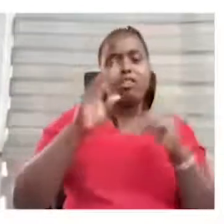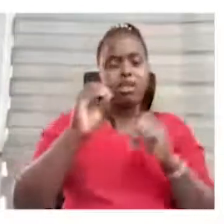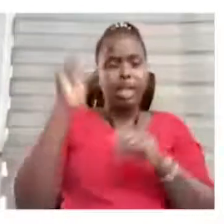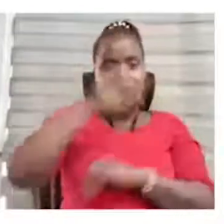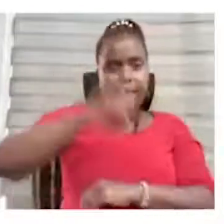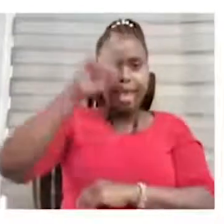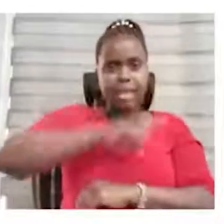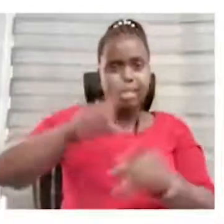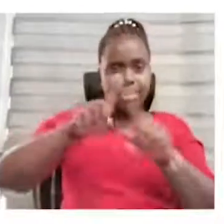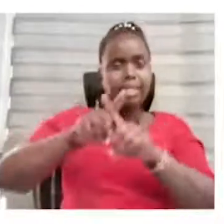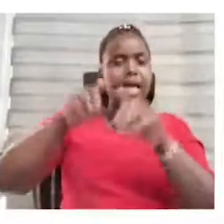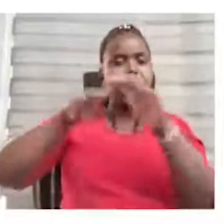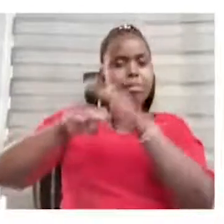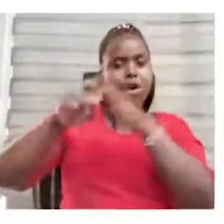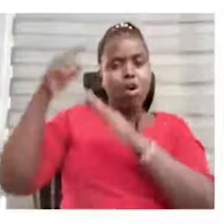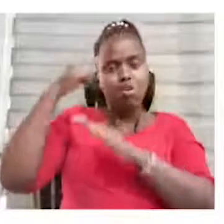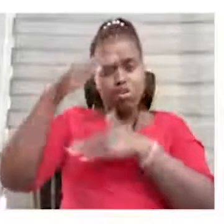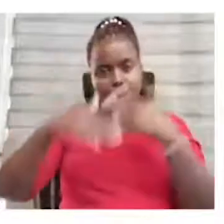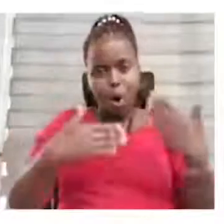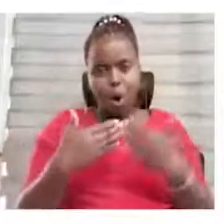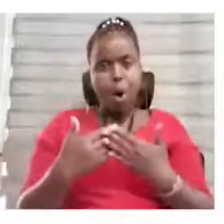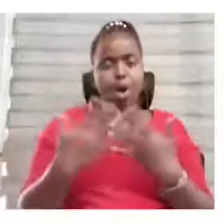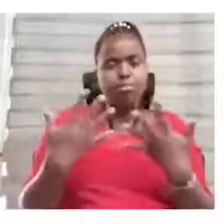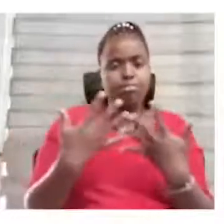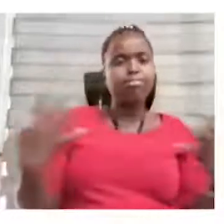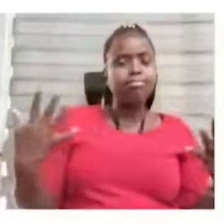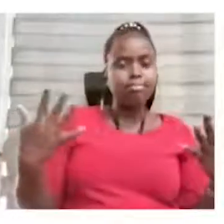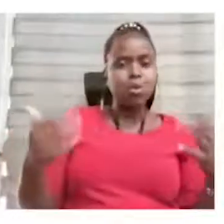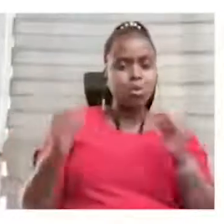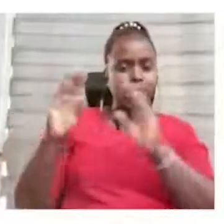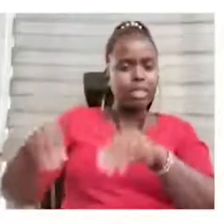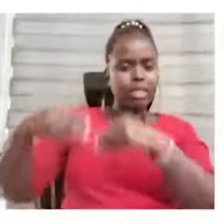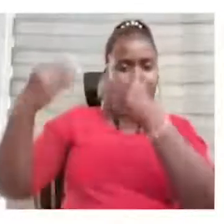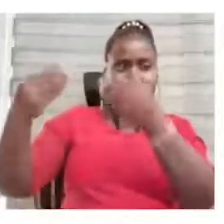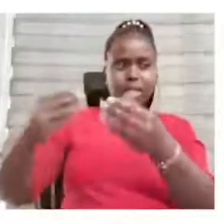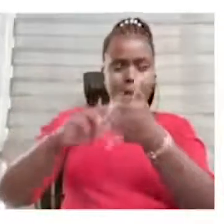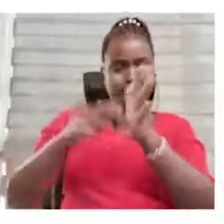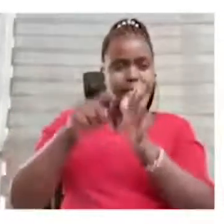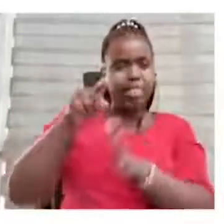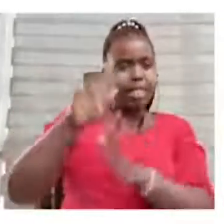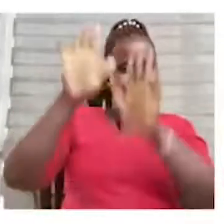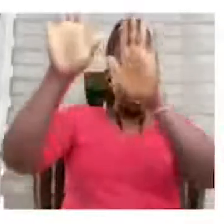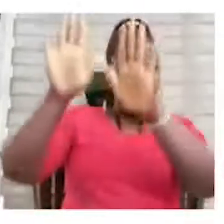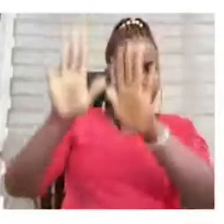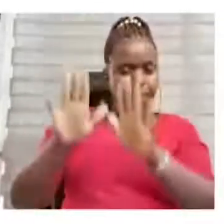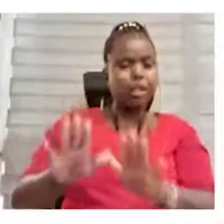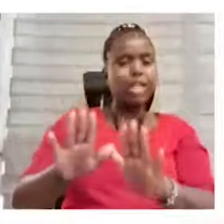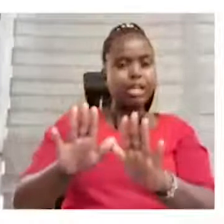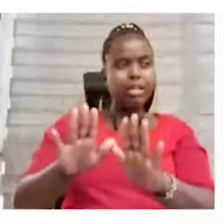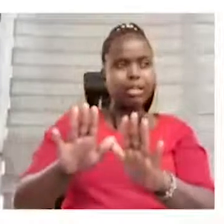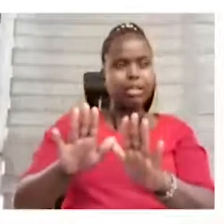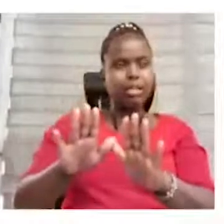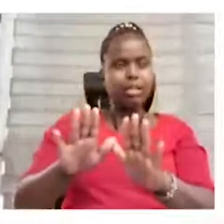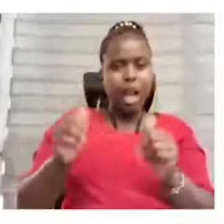all the products and services that a smartphone does provide. So this is a key driver in